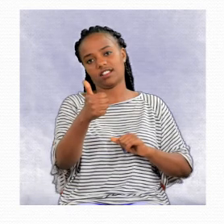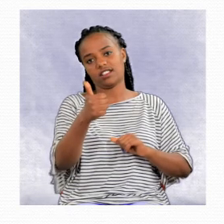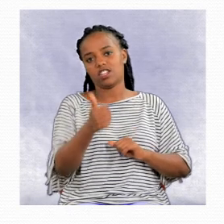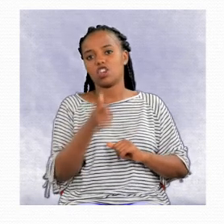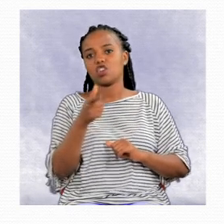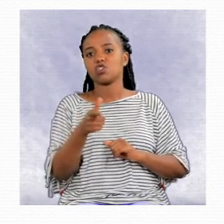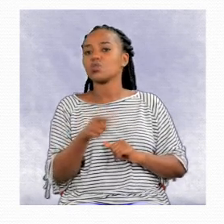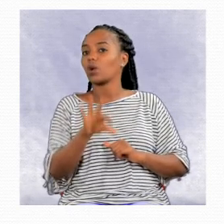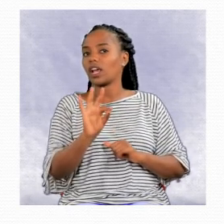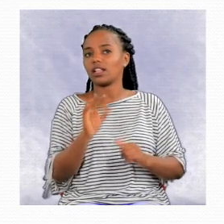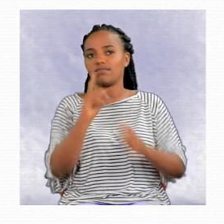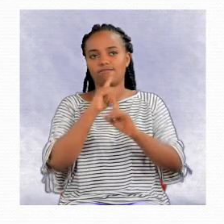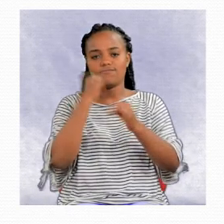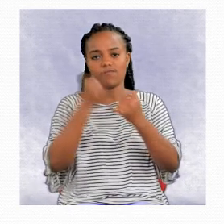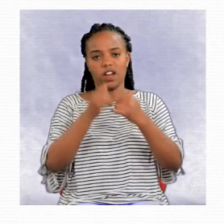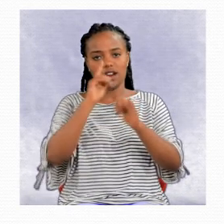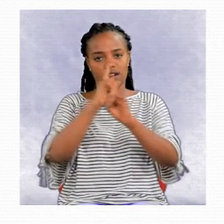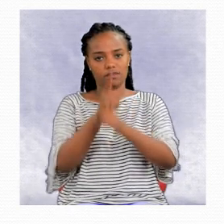you will have this one.